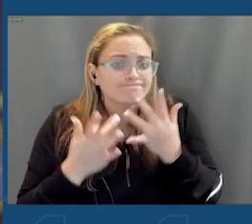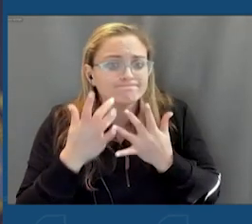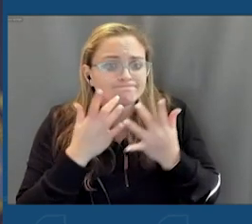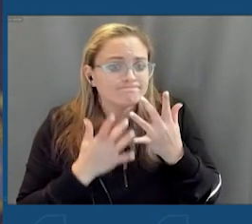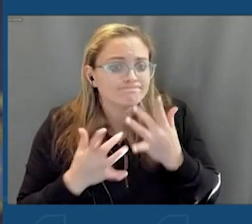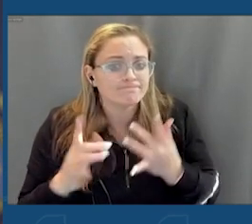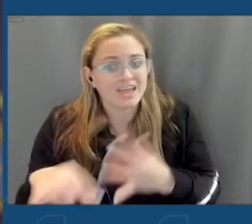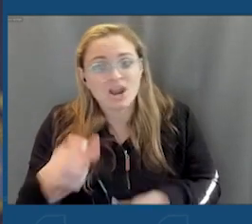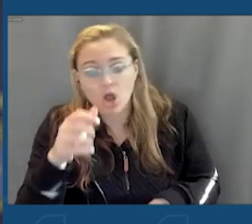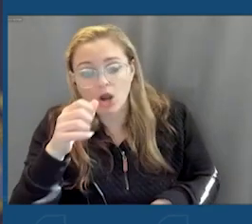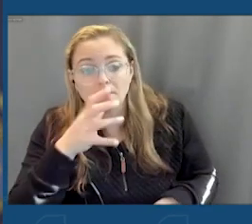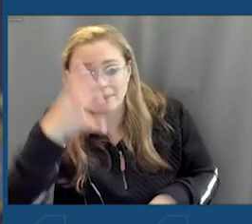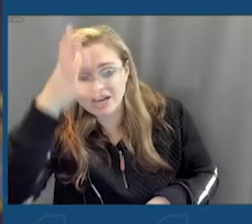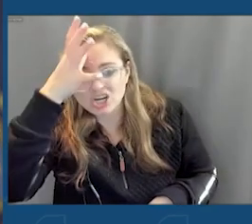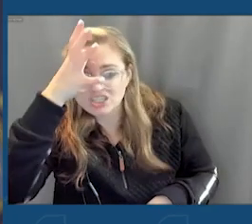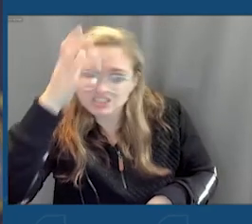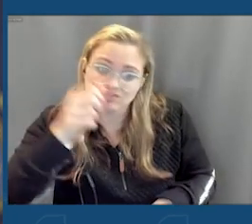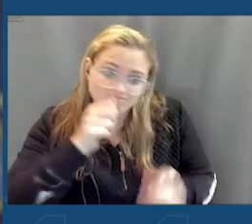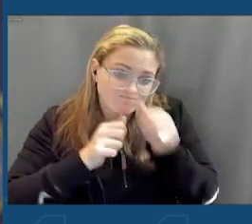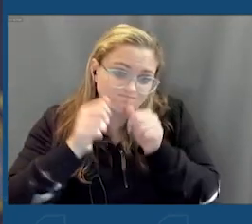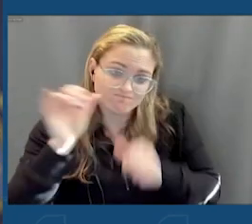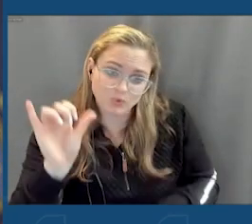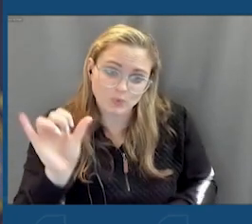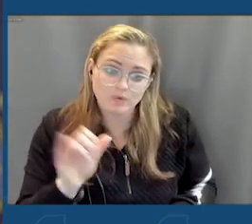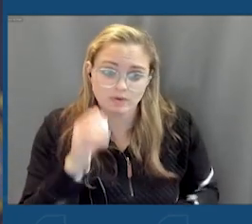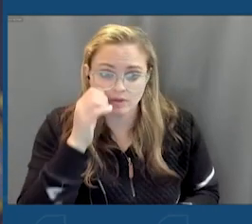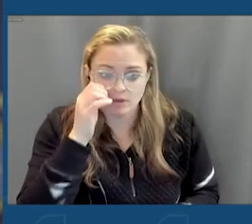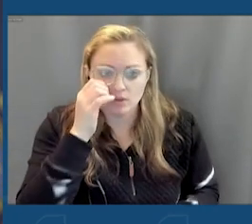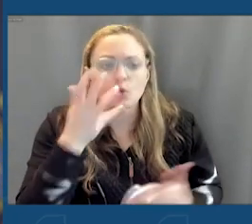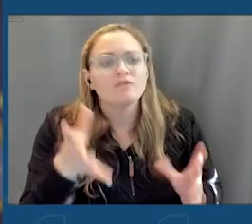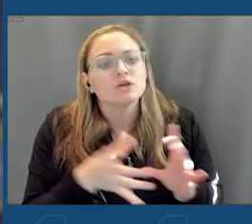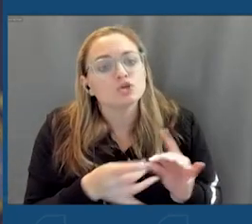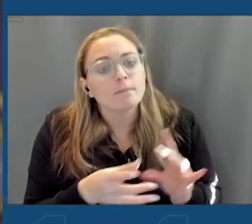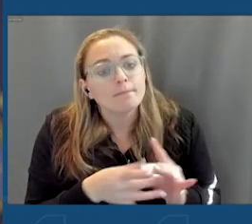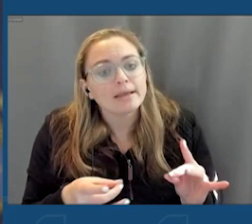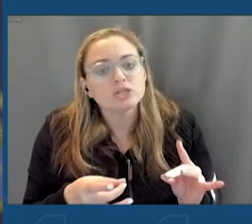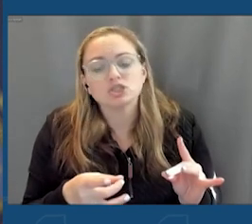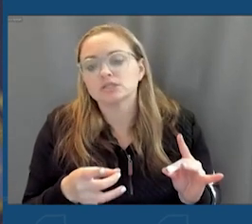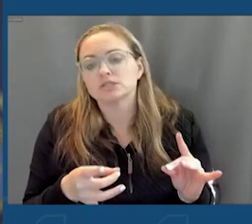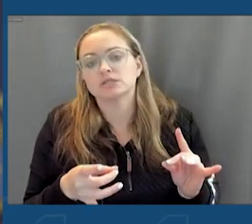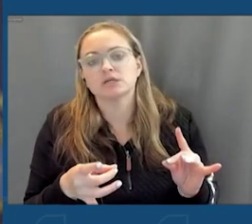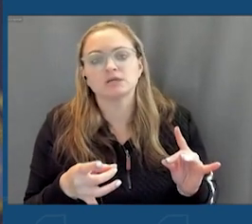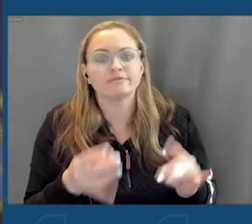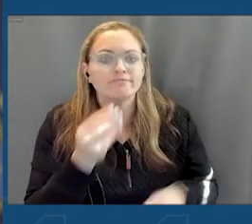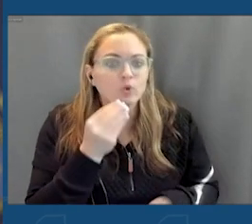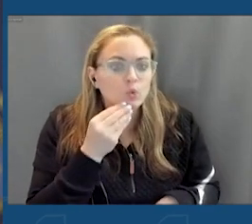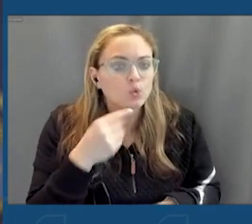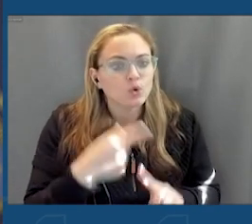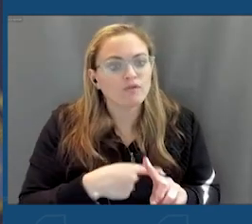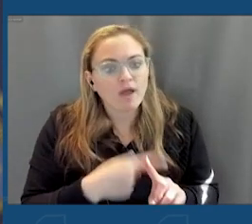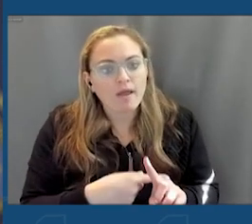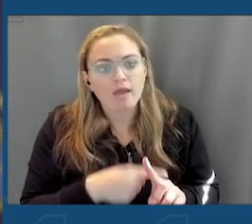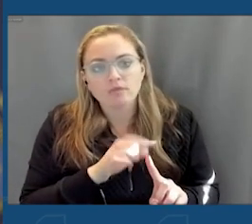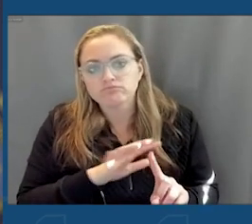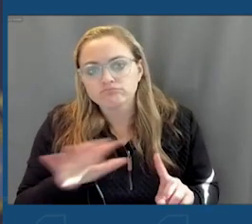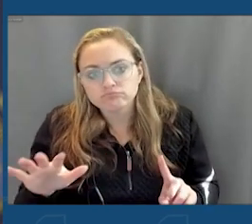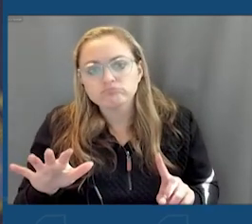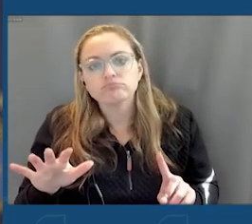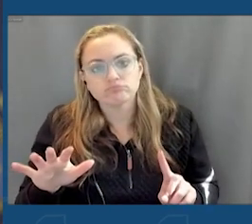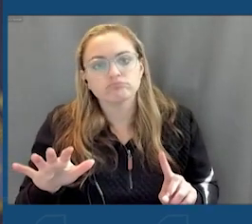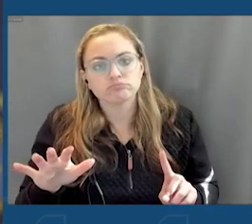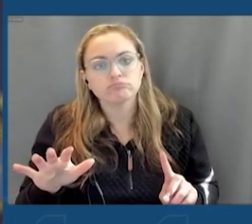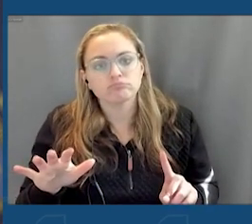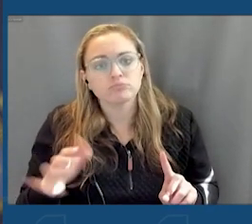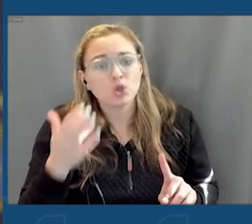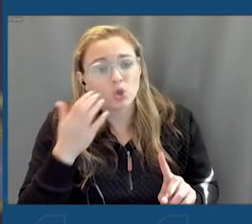parents. So I mentioned all the expenses we pay, utility bills, rent, food. You know what's